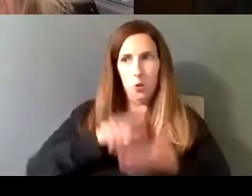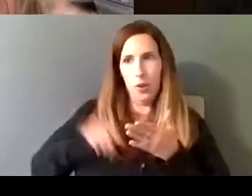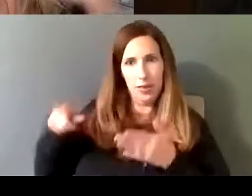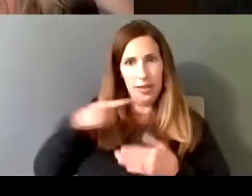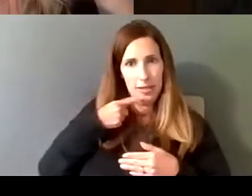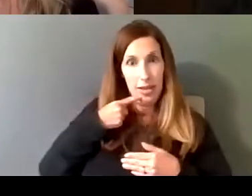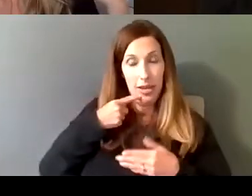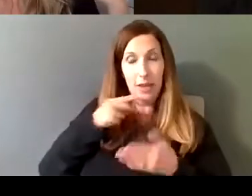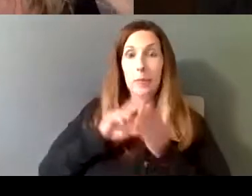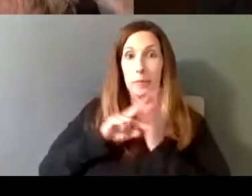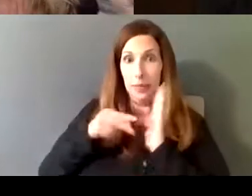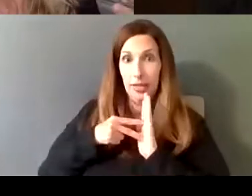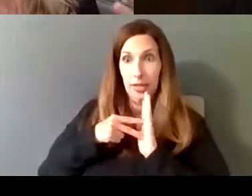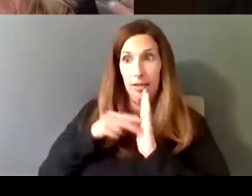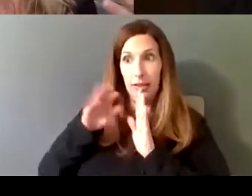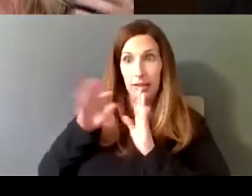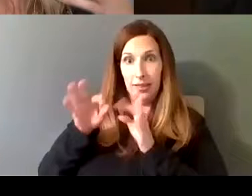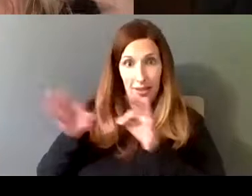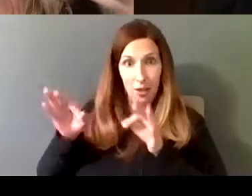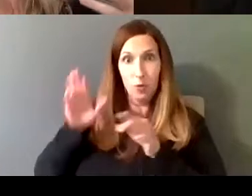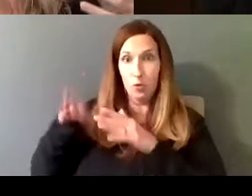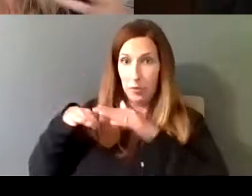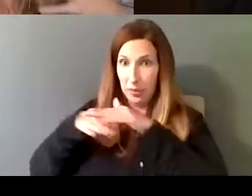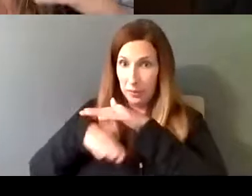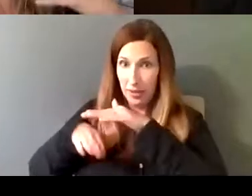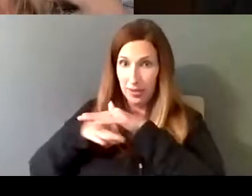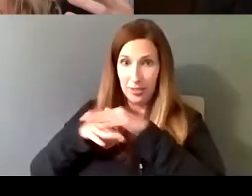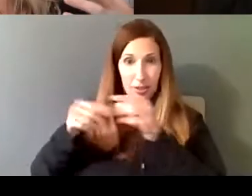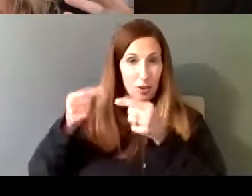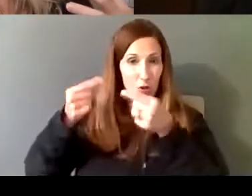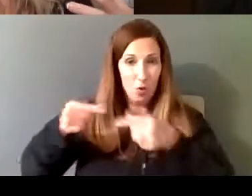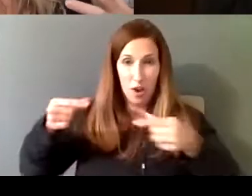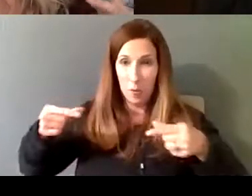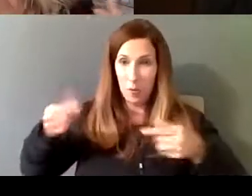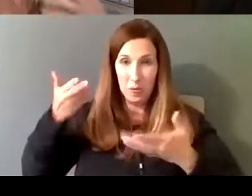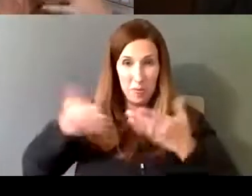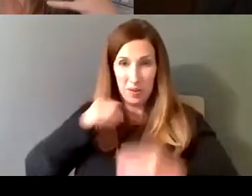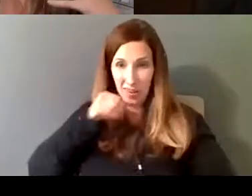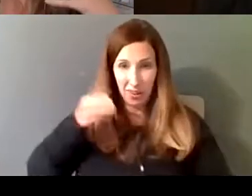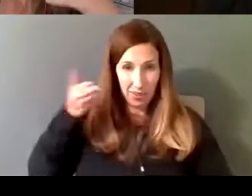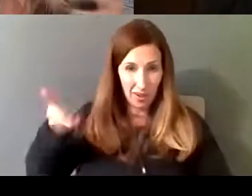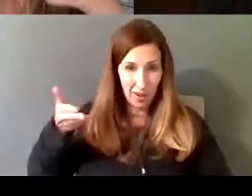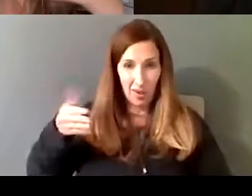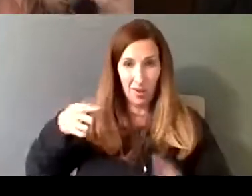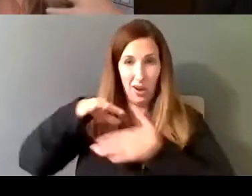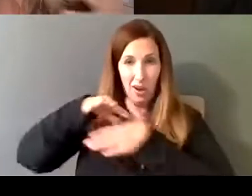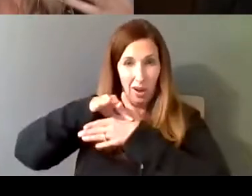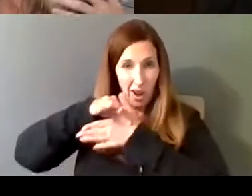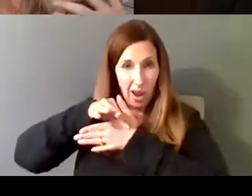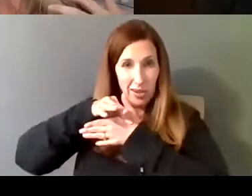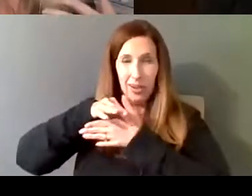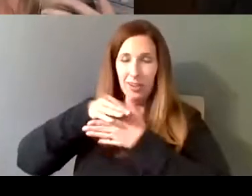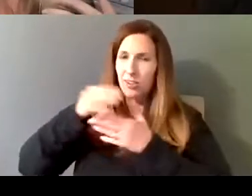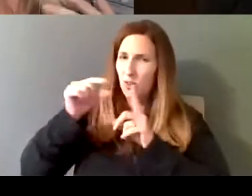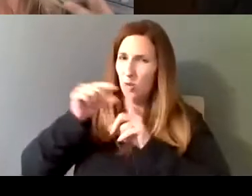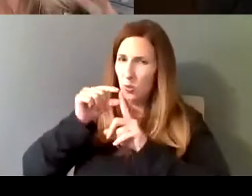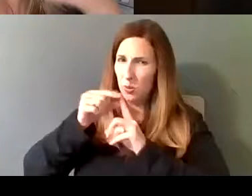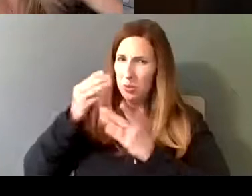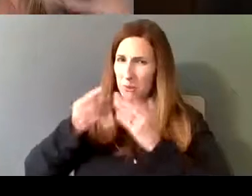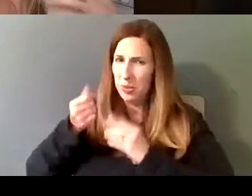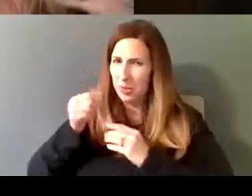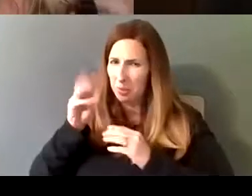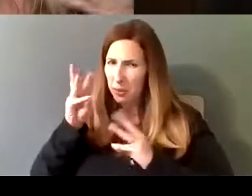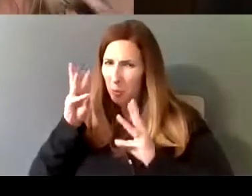you is going to be really basic. The grammar may not be there. The context, the words may be just a little bit wacky, but